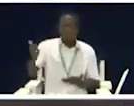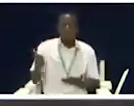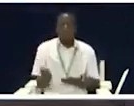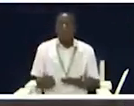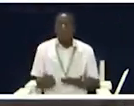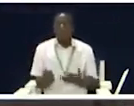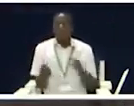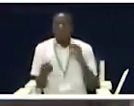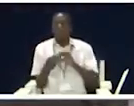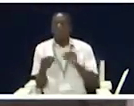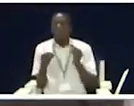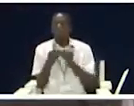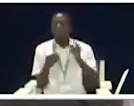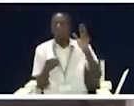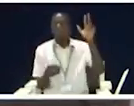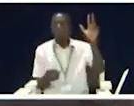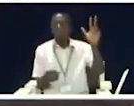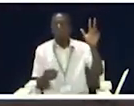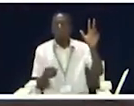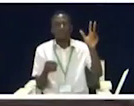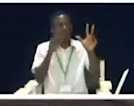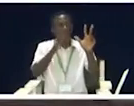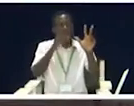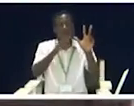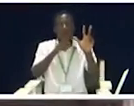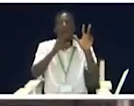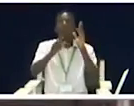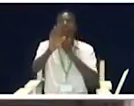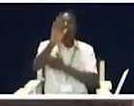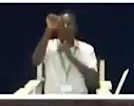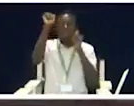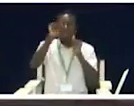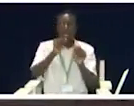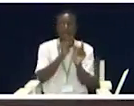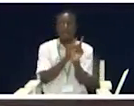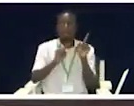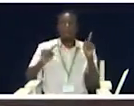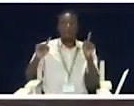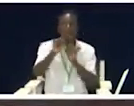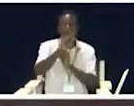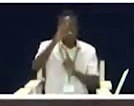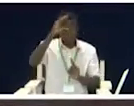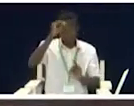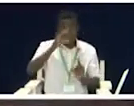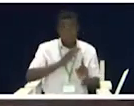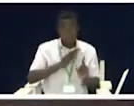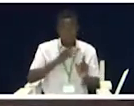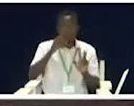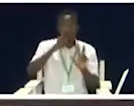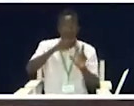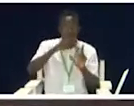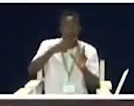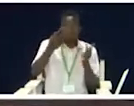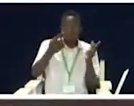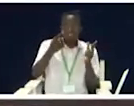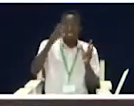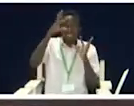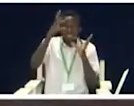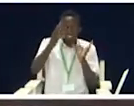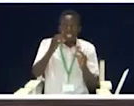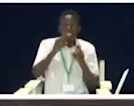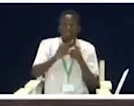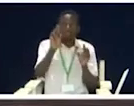Point number three. Number one, we said God can bypass man. Number two, if he decides to use man, just a little input is